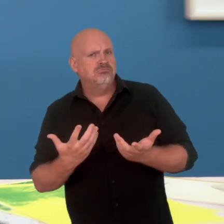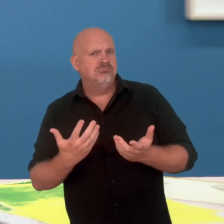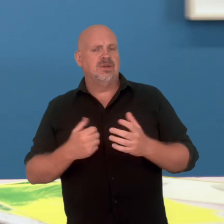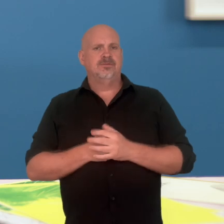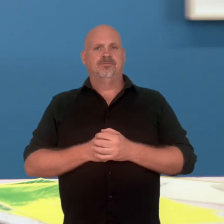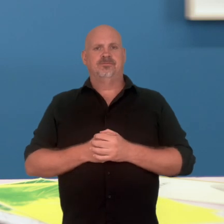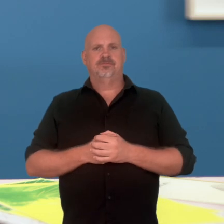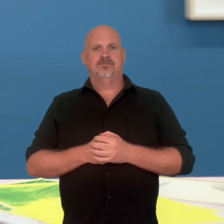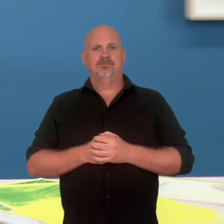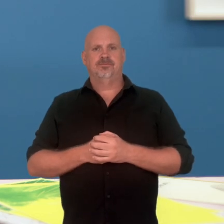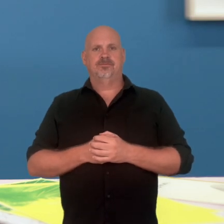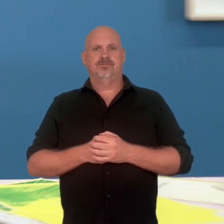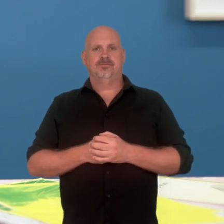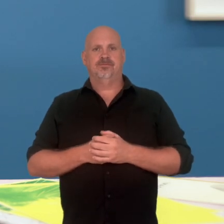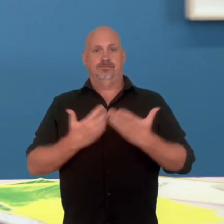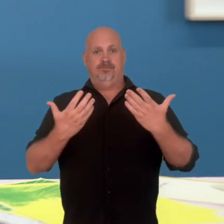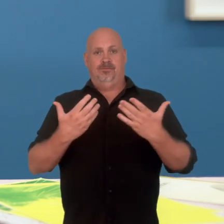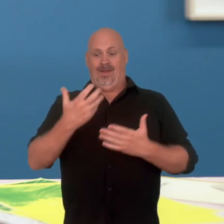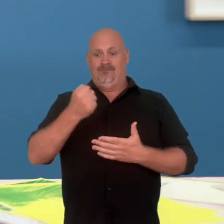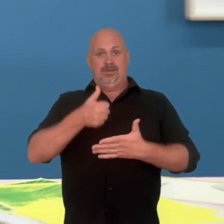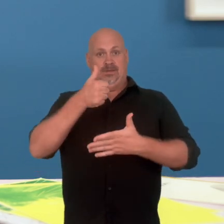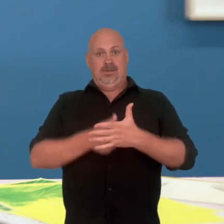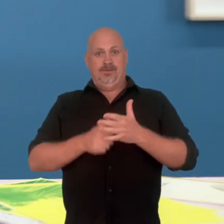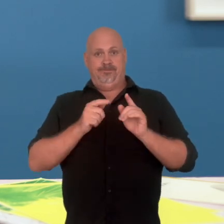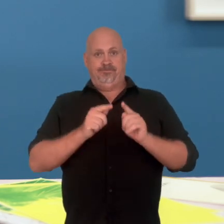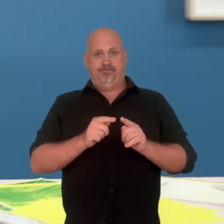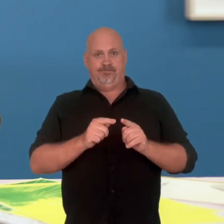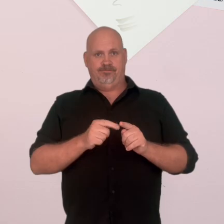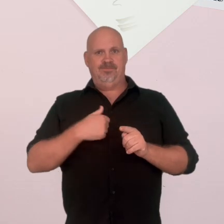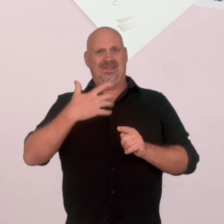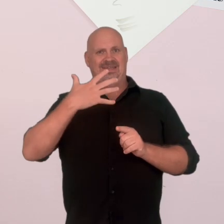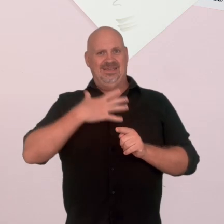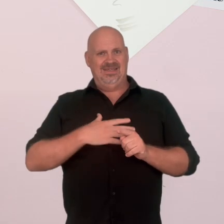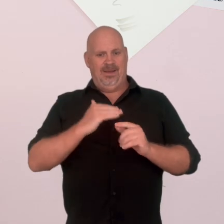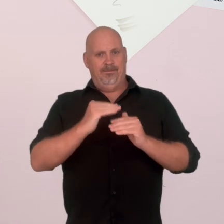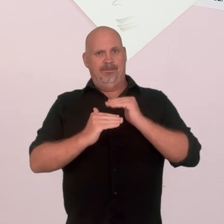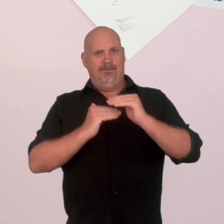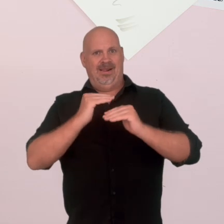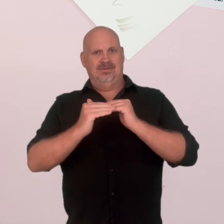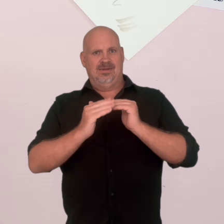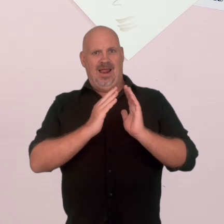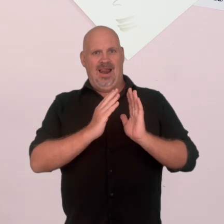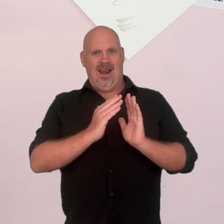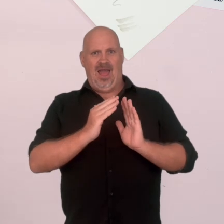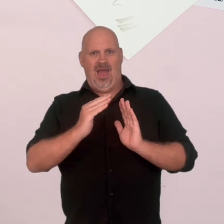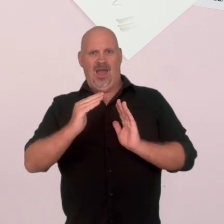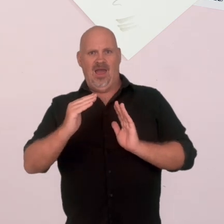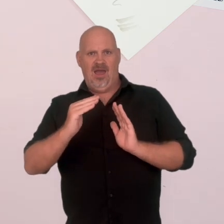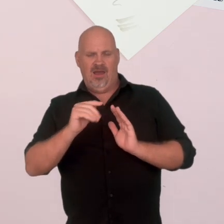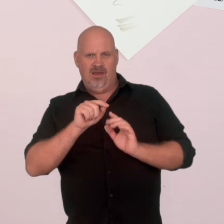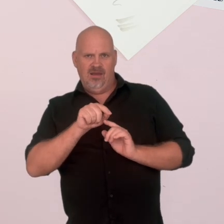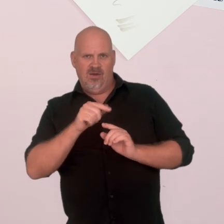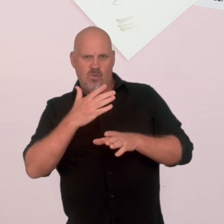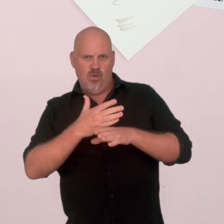Now that we have a starting point, we still need to build all of these layers into the work.